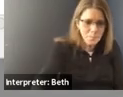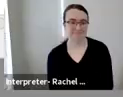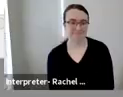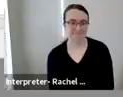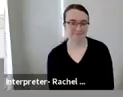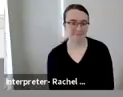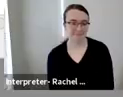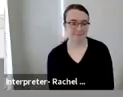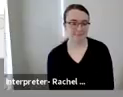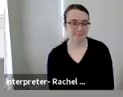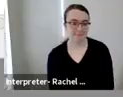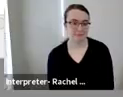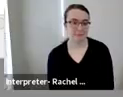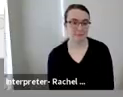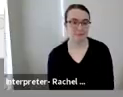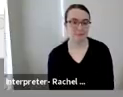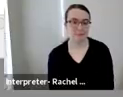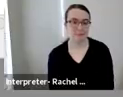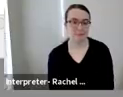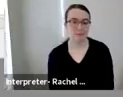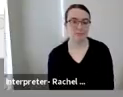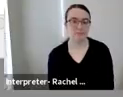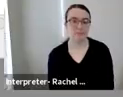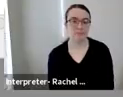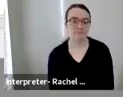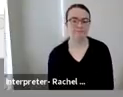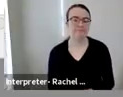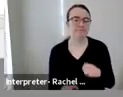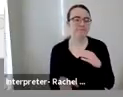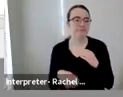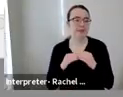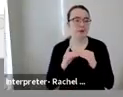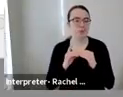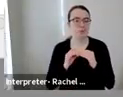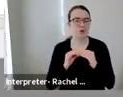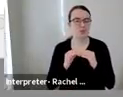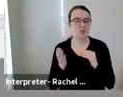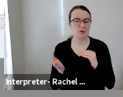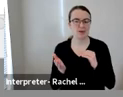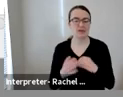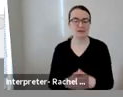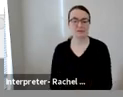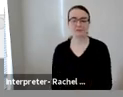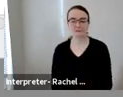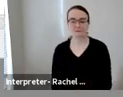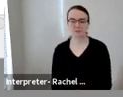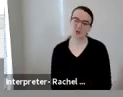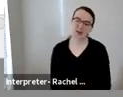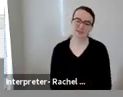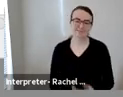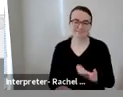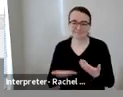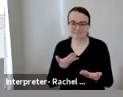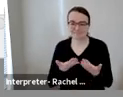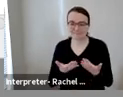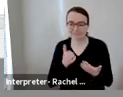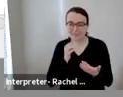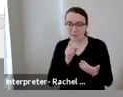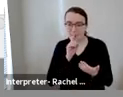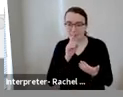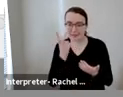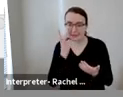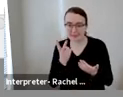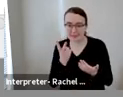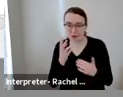Okay. And then maybe one more here. All right. Move that. I can't quite see it because of zoom. There